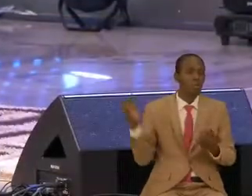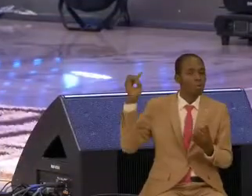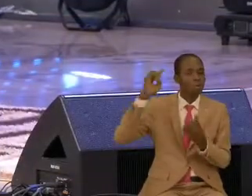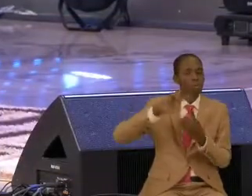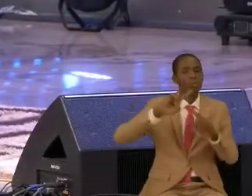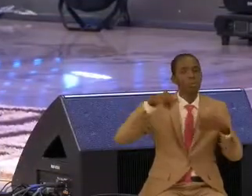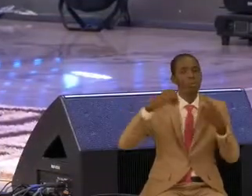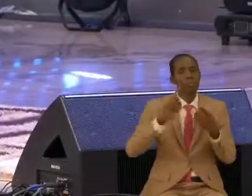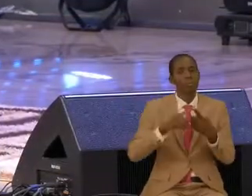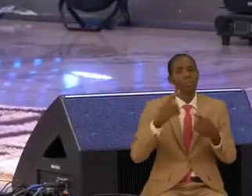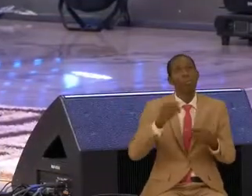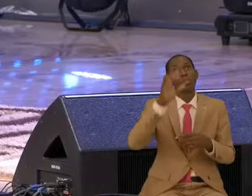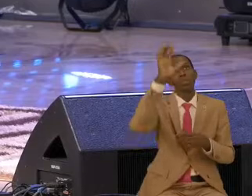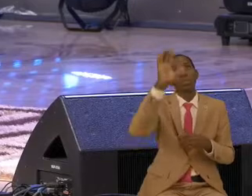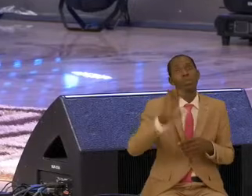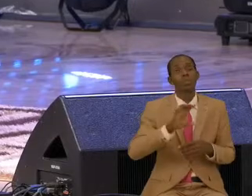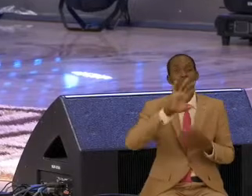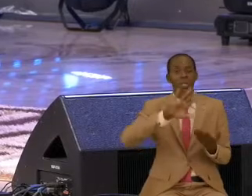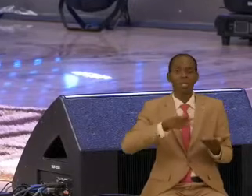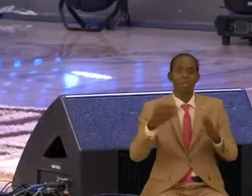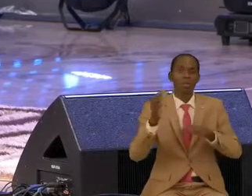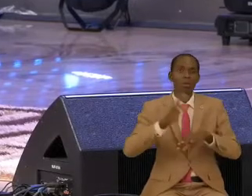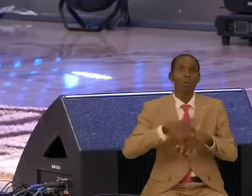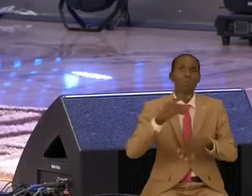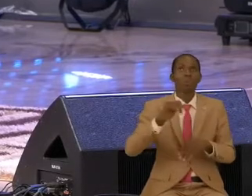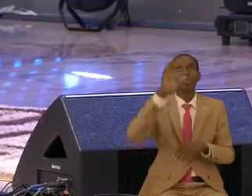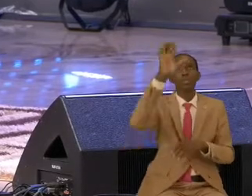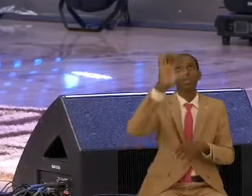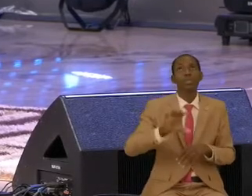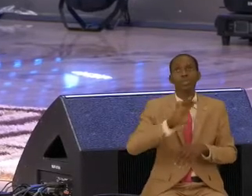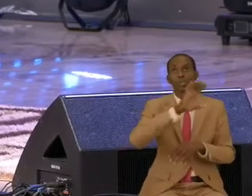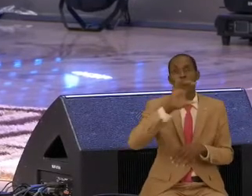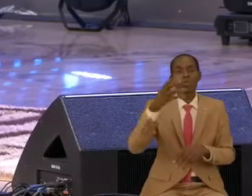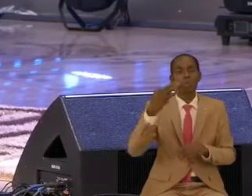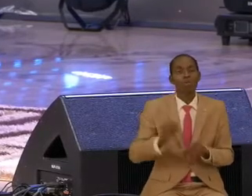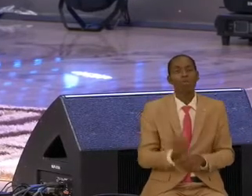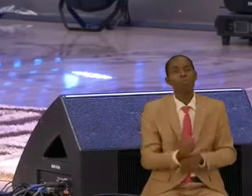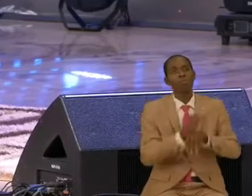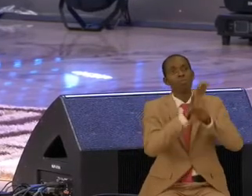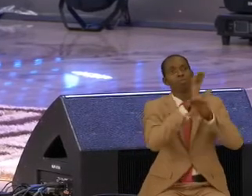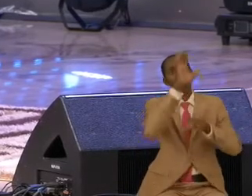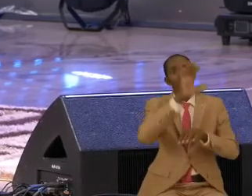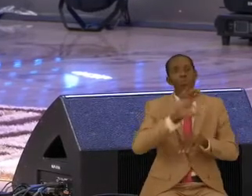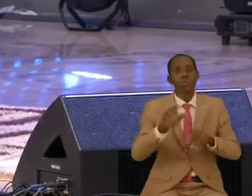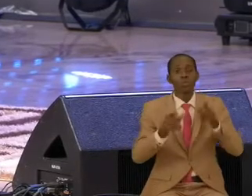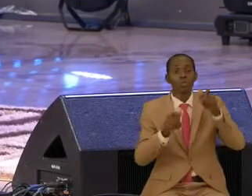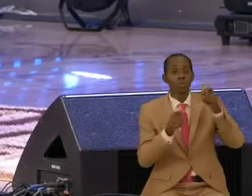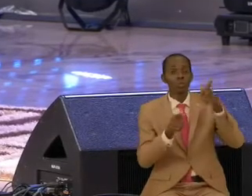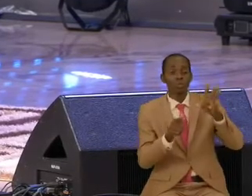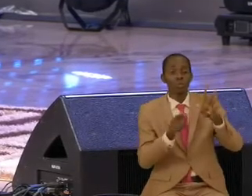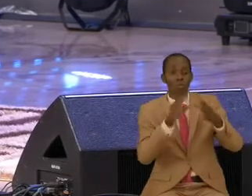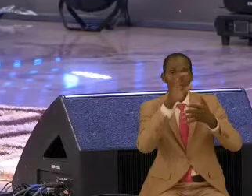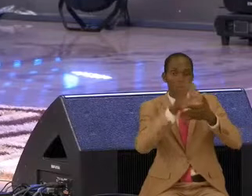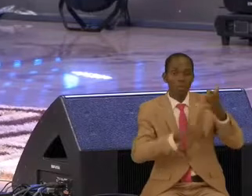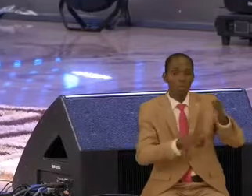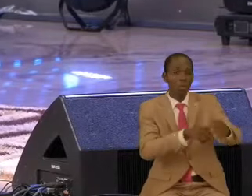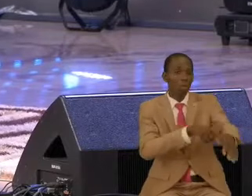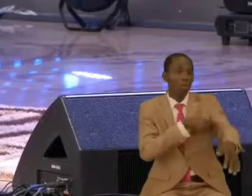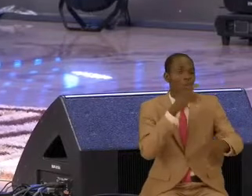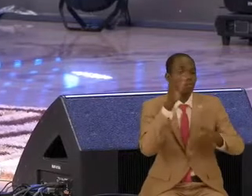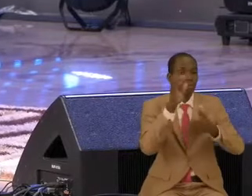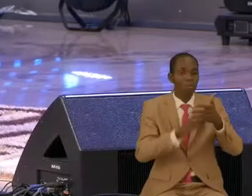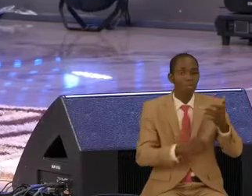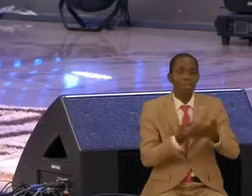and he died on the cross of Calvary. Long chapters, 24 chapters, writing to one